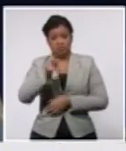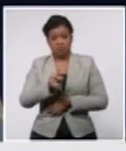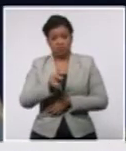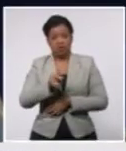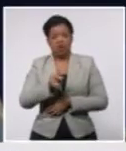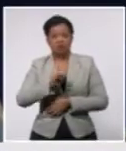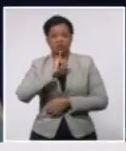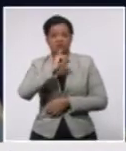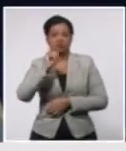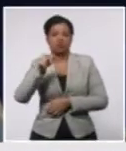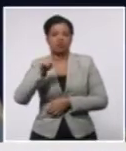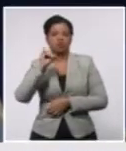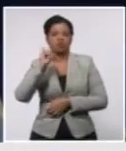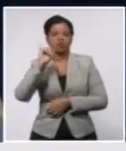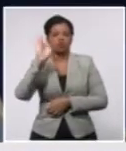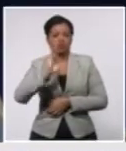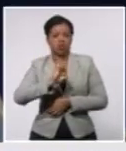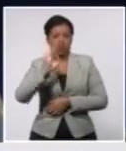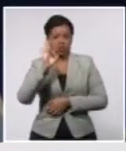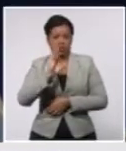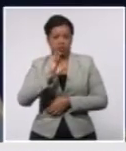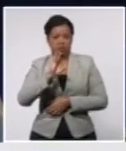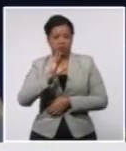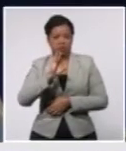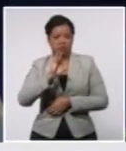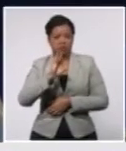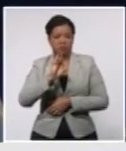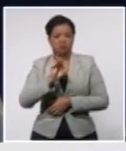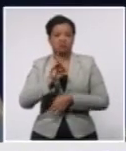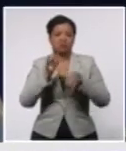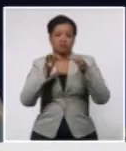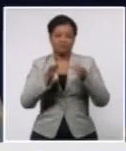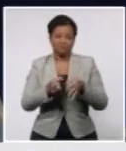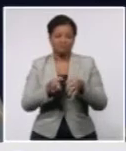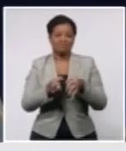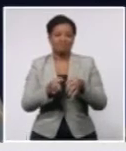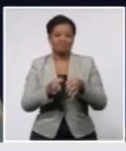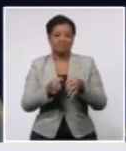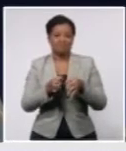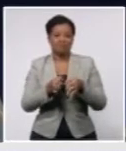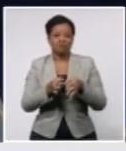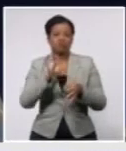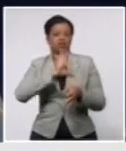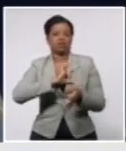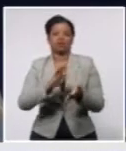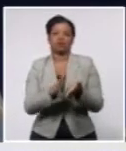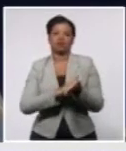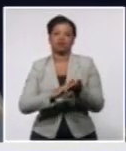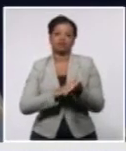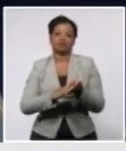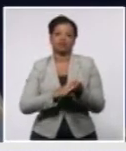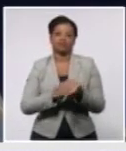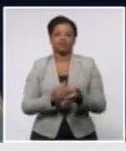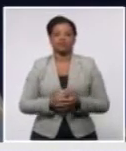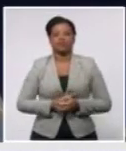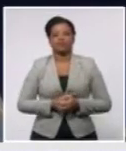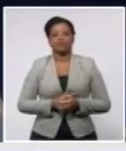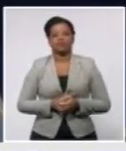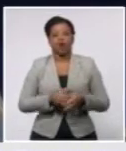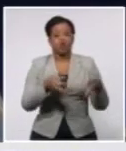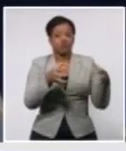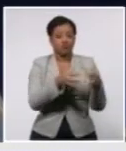the 79 cases diagnosed in the last 15 days, 69.6%, almost 70%, have